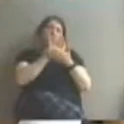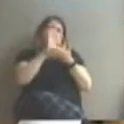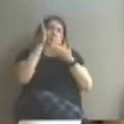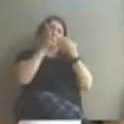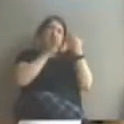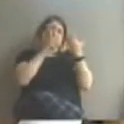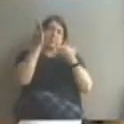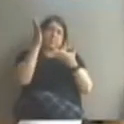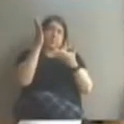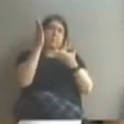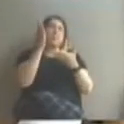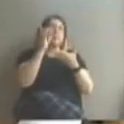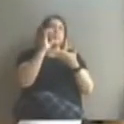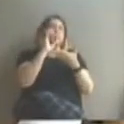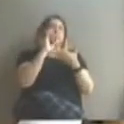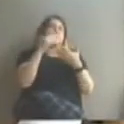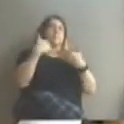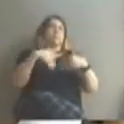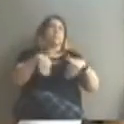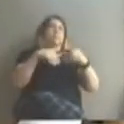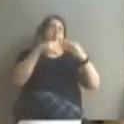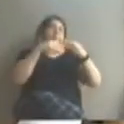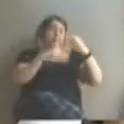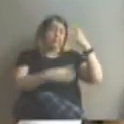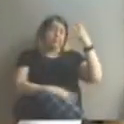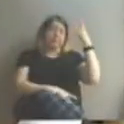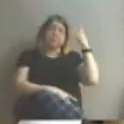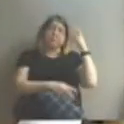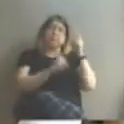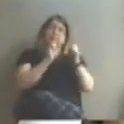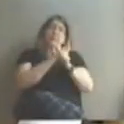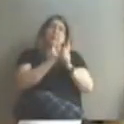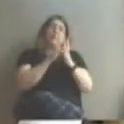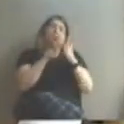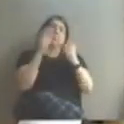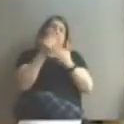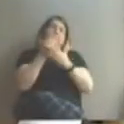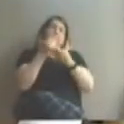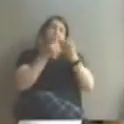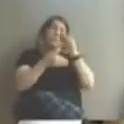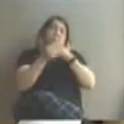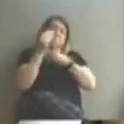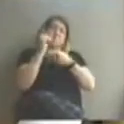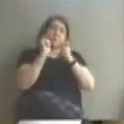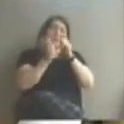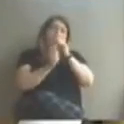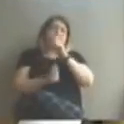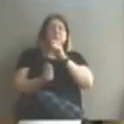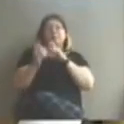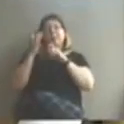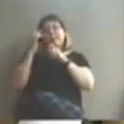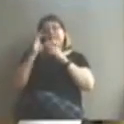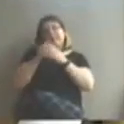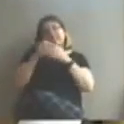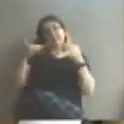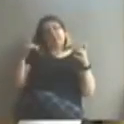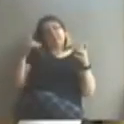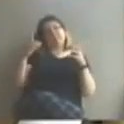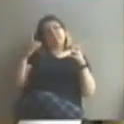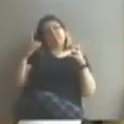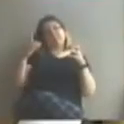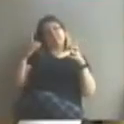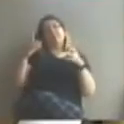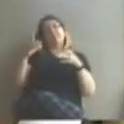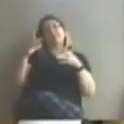Services. Very large portfolio of work and a lot of budget changes tied to that as our population is growing. And as our data showed